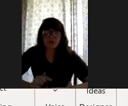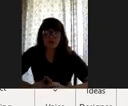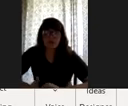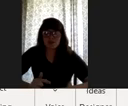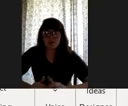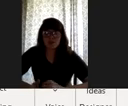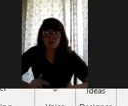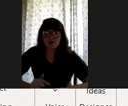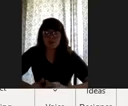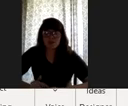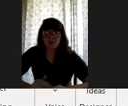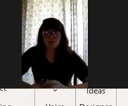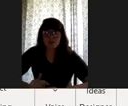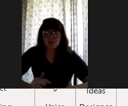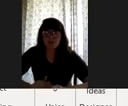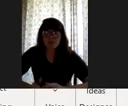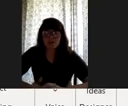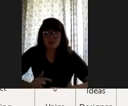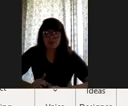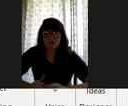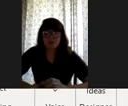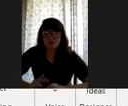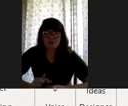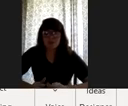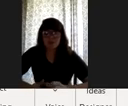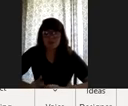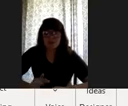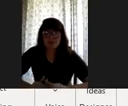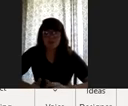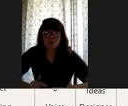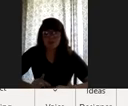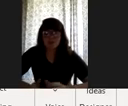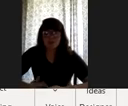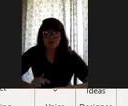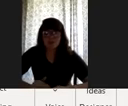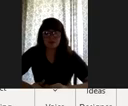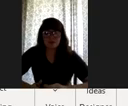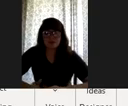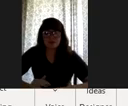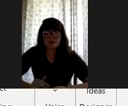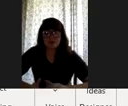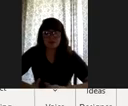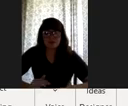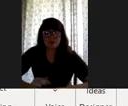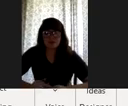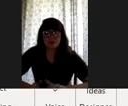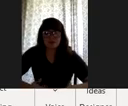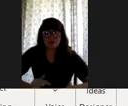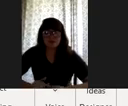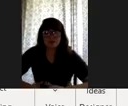saved. That's ultimate, right? Right. So let's talk about some implications for evangelism and